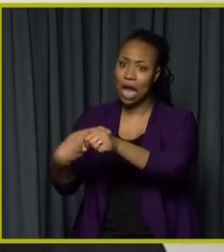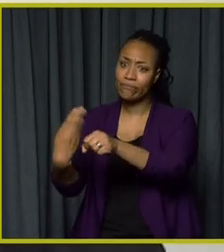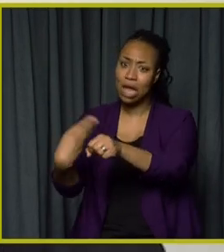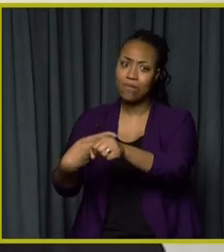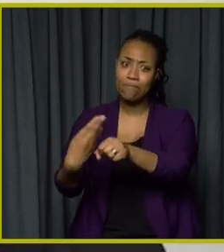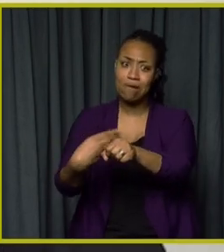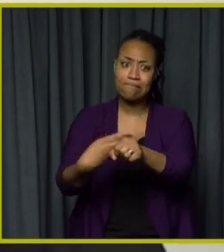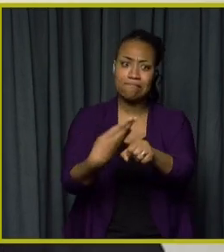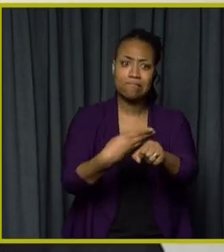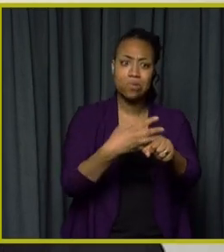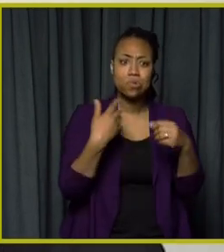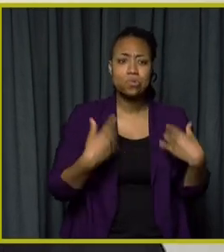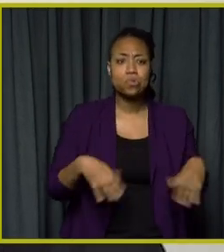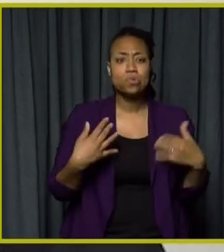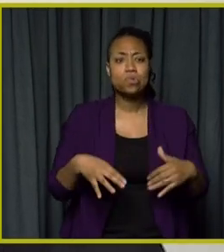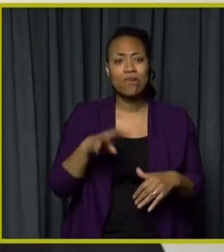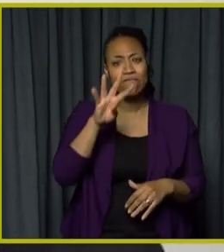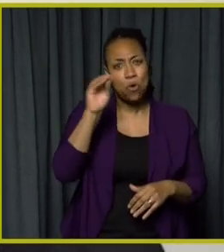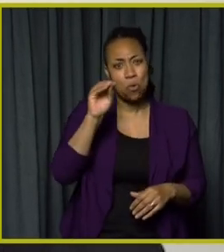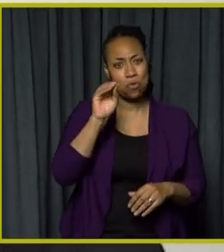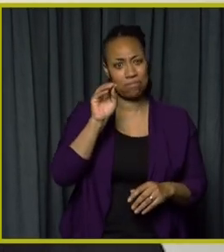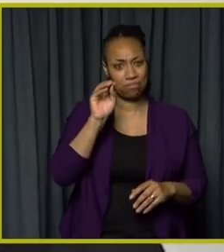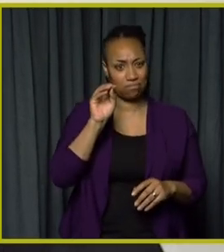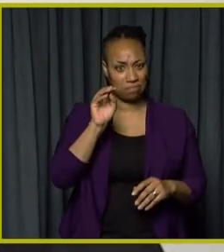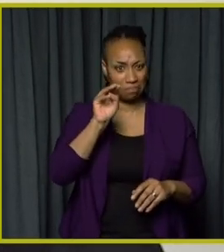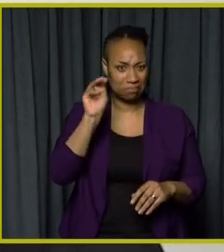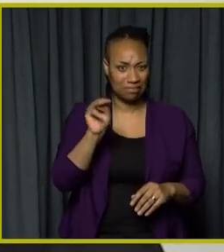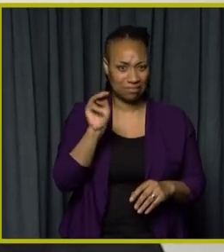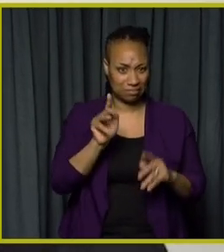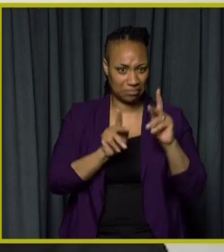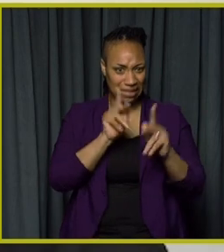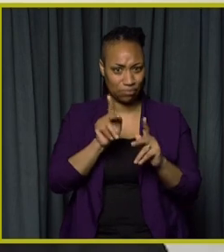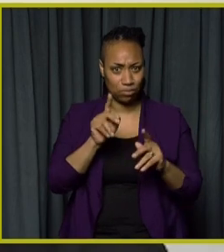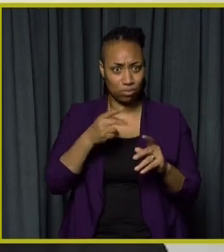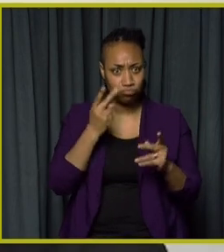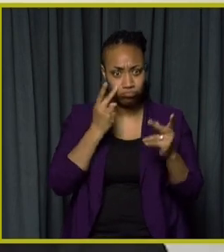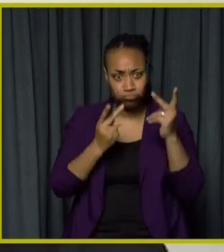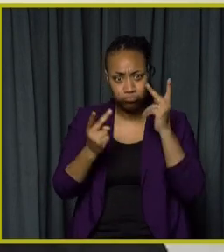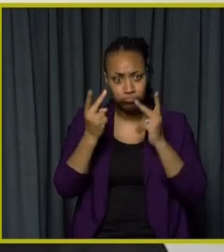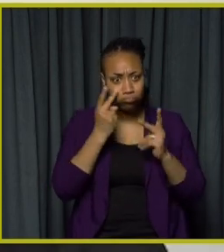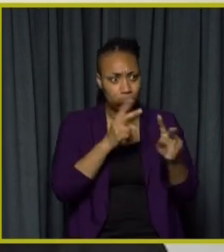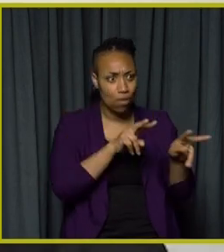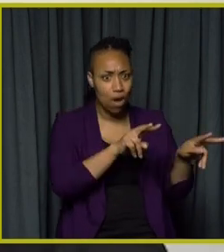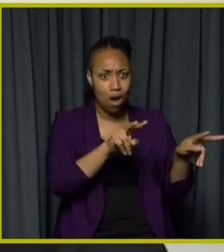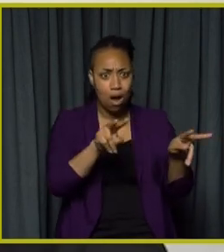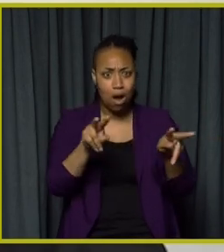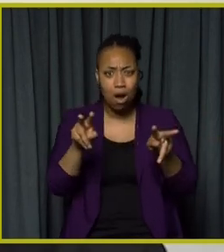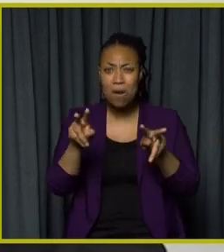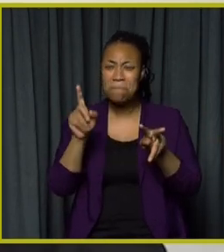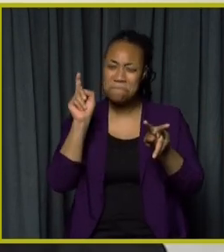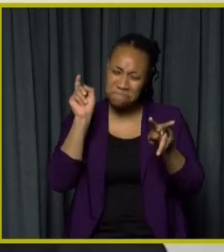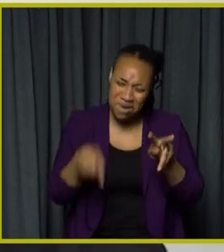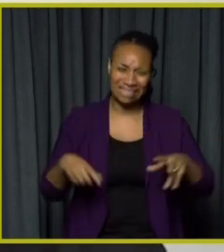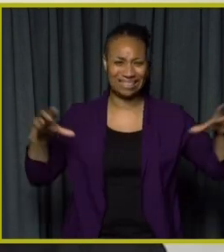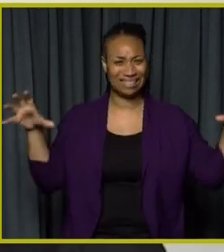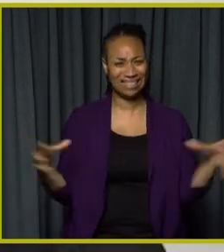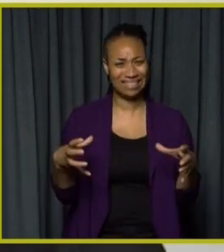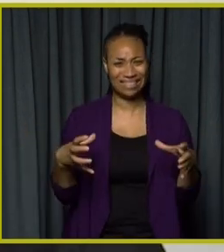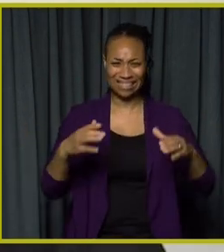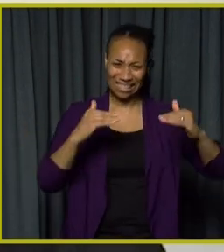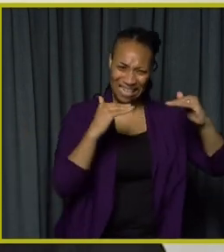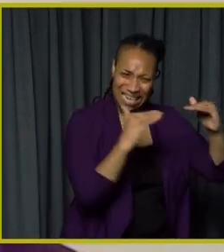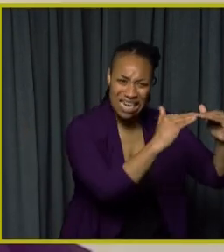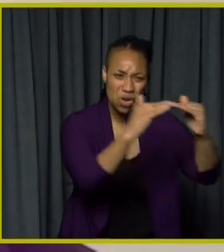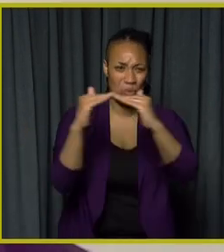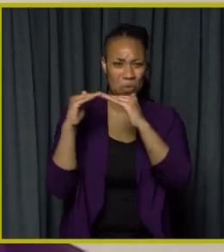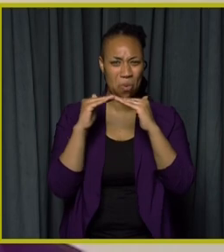a movement of fairness, and it is a movement of equality. I've seen the power of this movement change the consciousness of